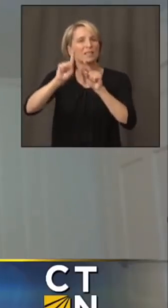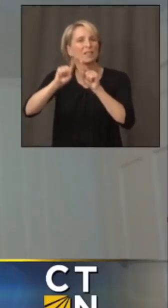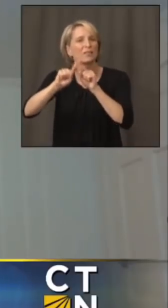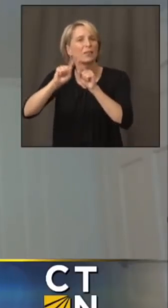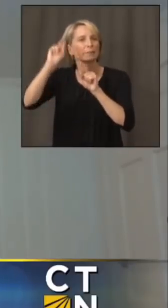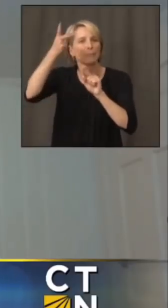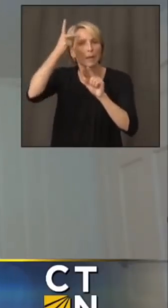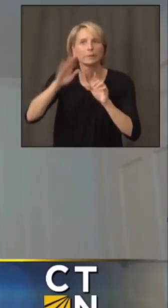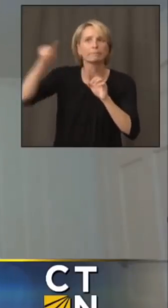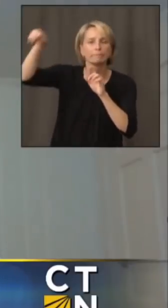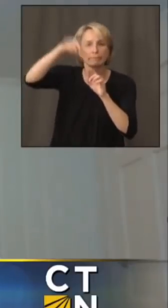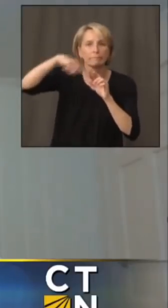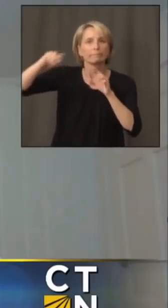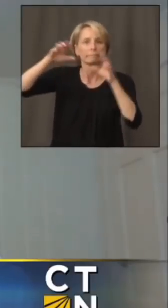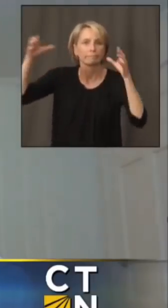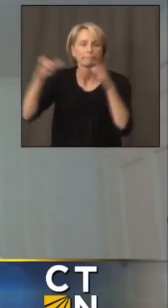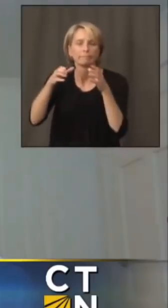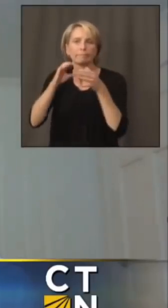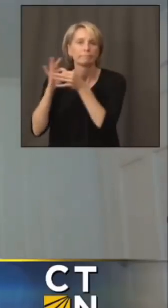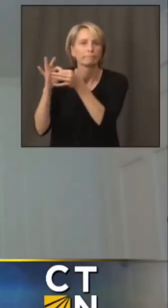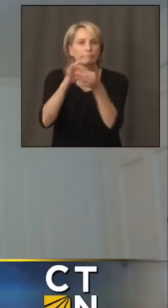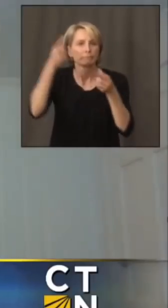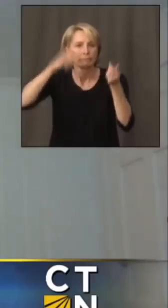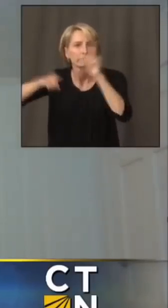get these critical dollars.